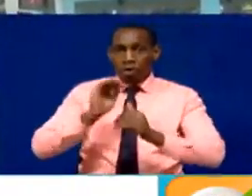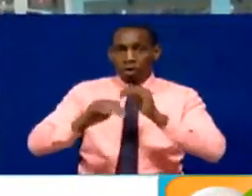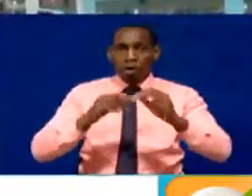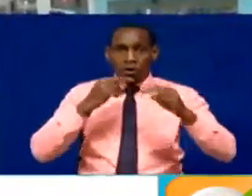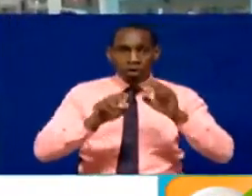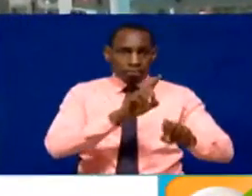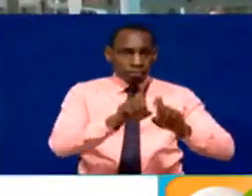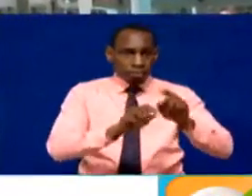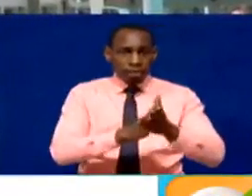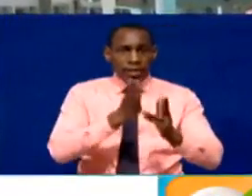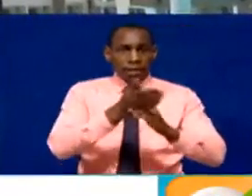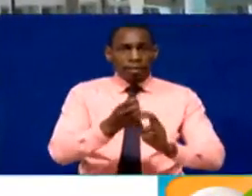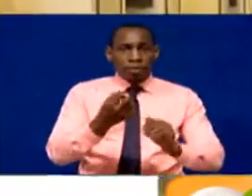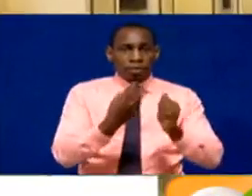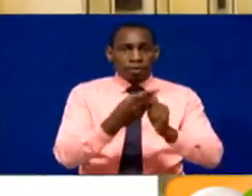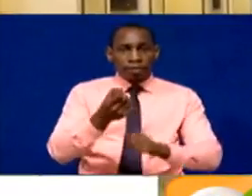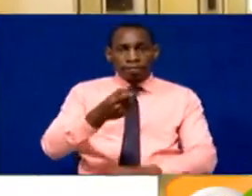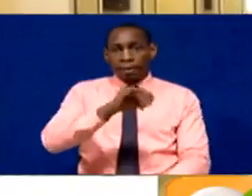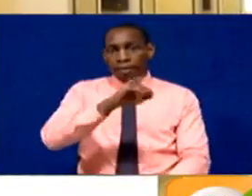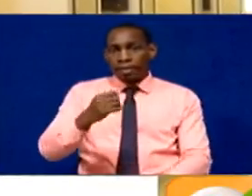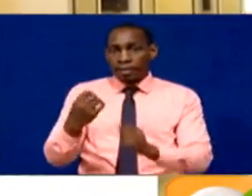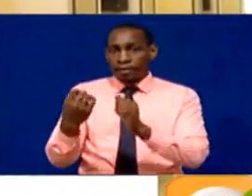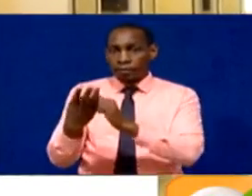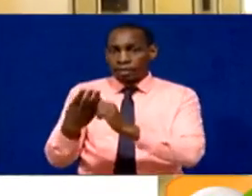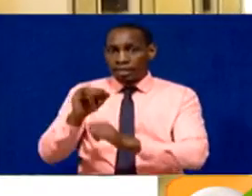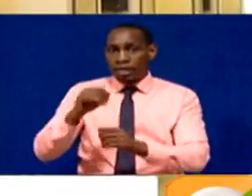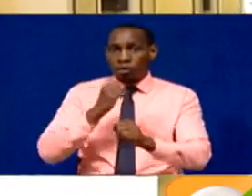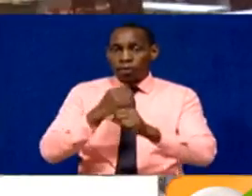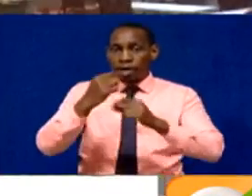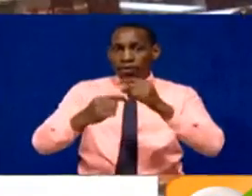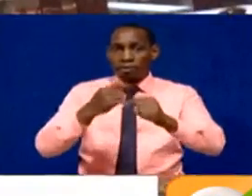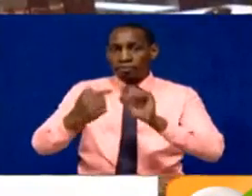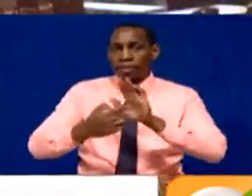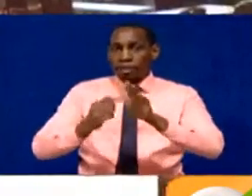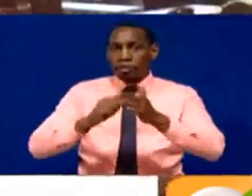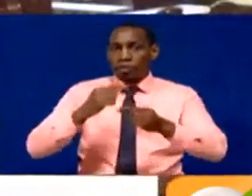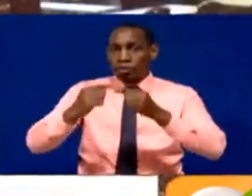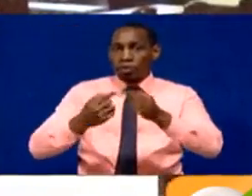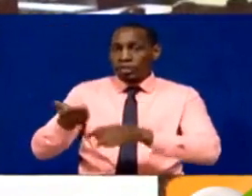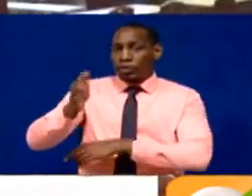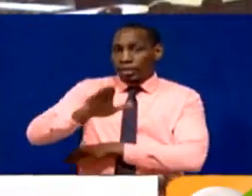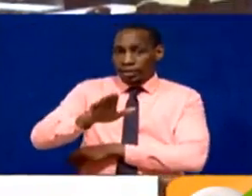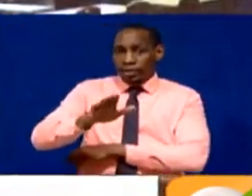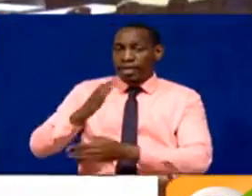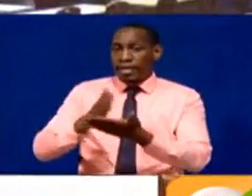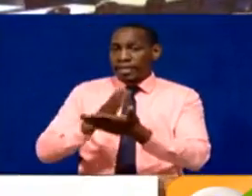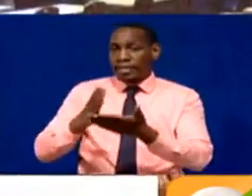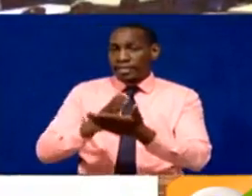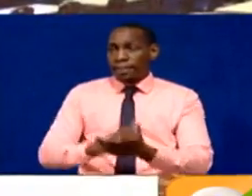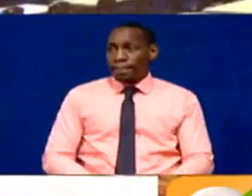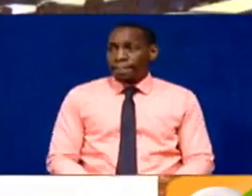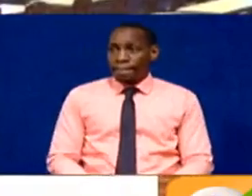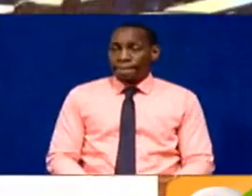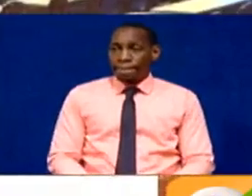hotels between the 12th of January and 14th were in operation, pointing to the continued recovery of the sector.